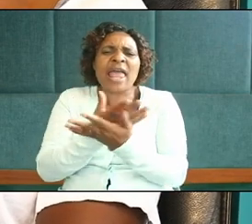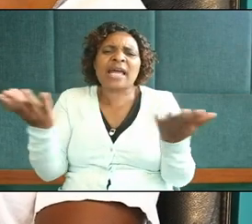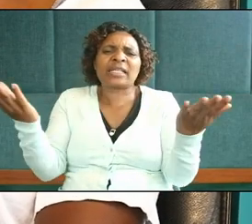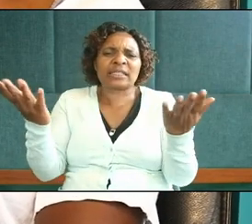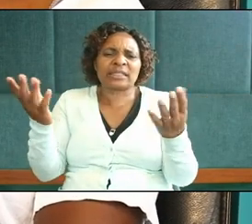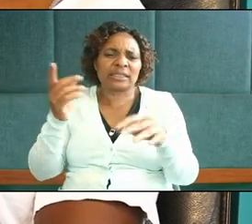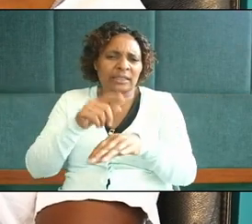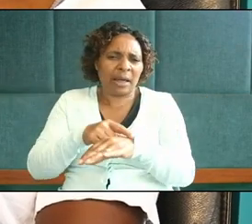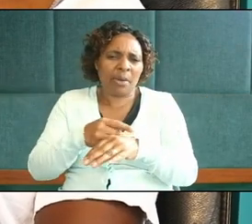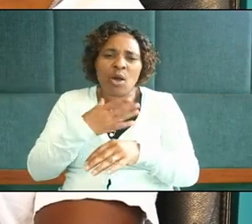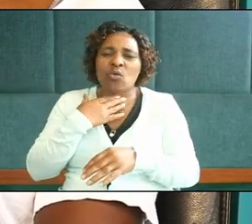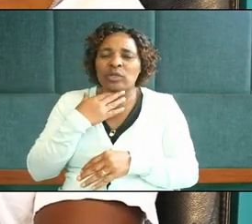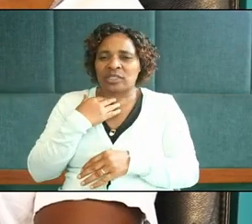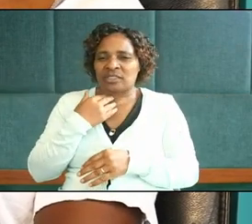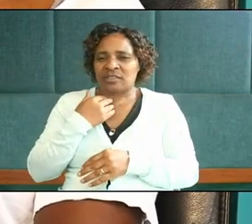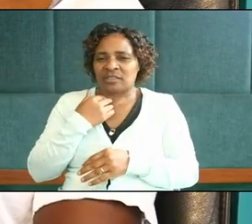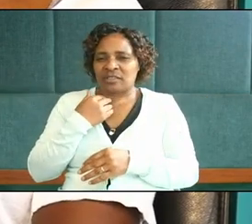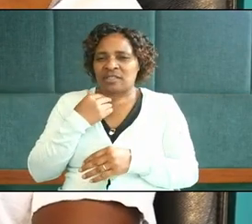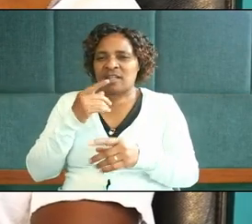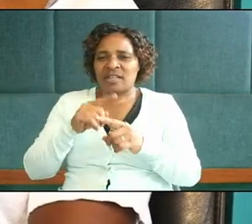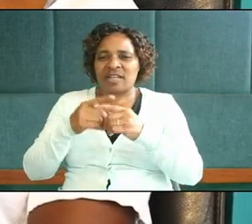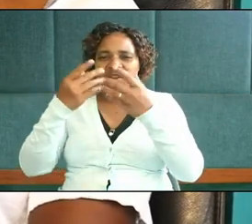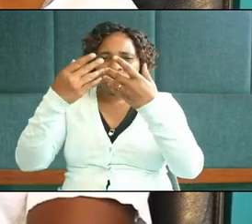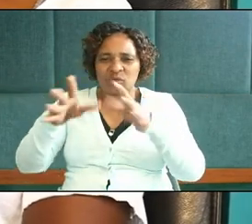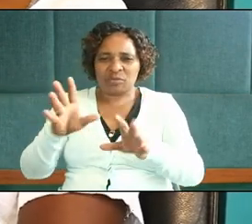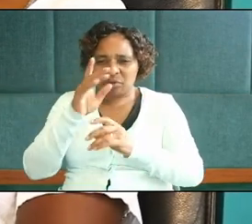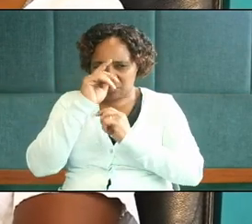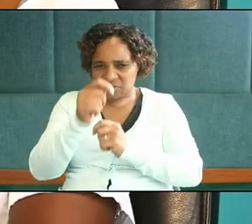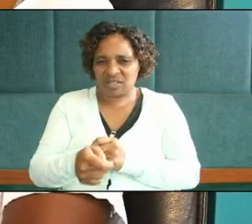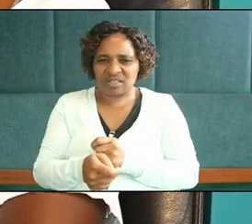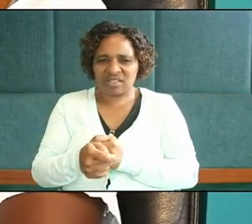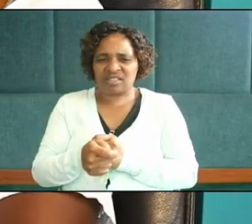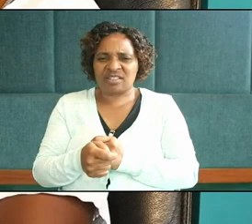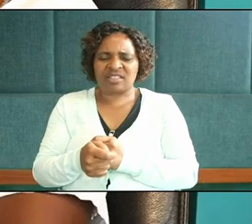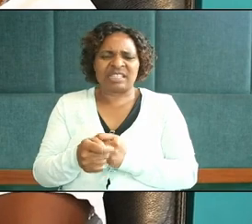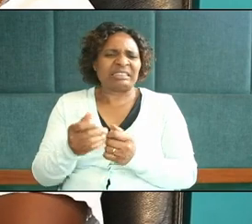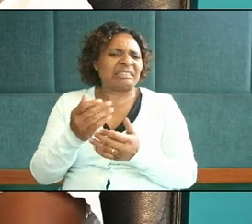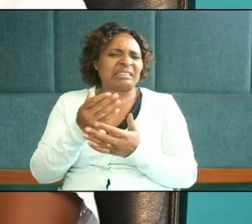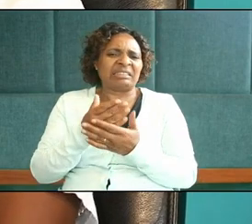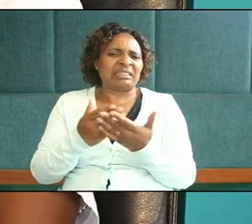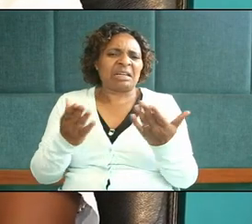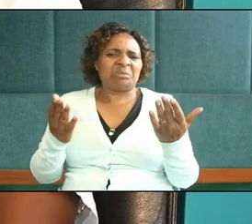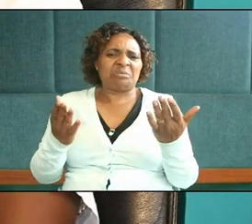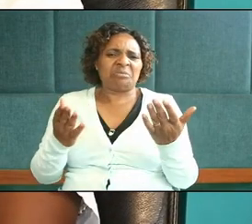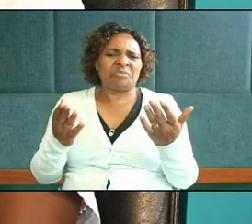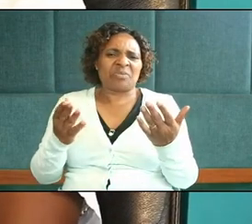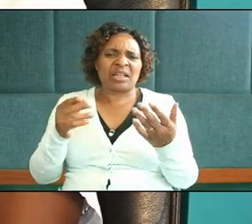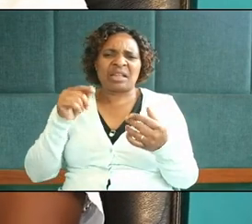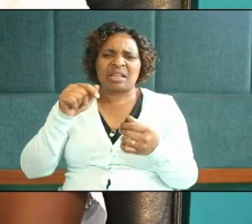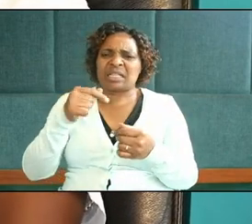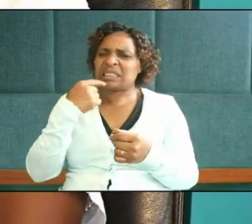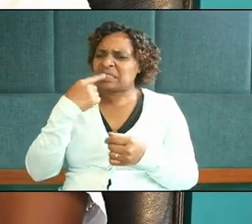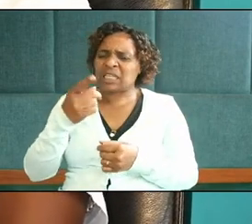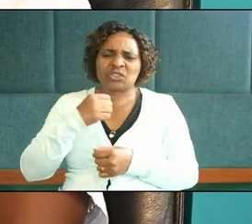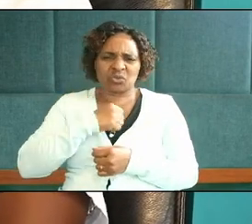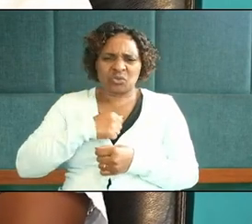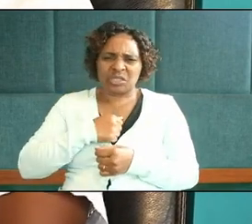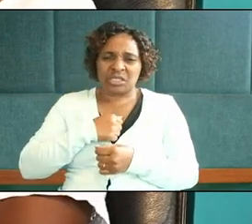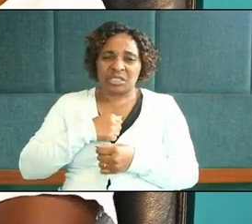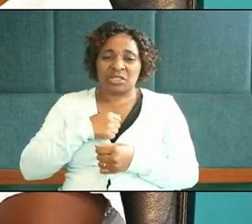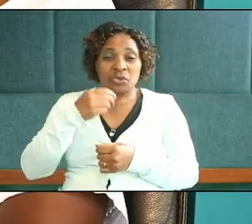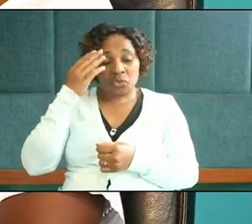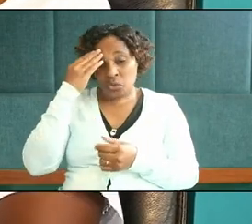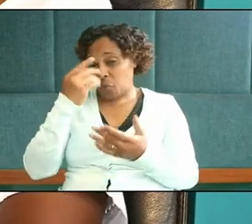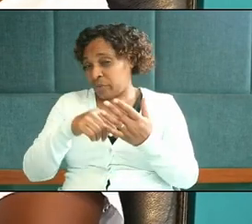it, I'd lose respect, I'd lose soundness of this is authority, you know?